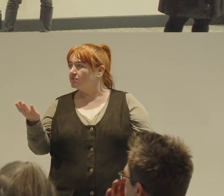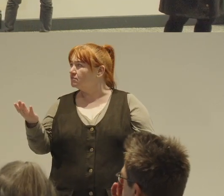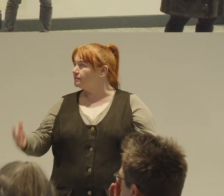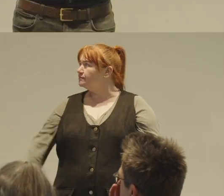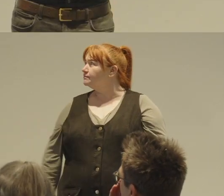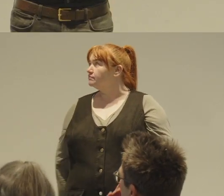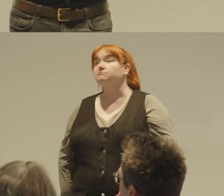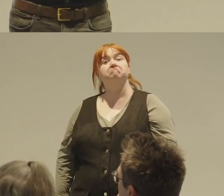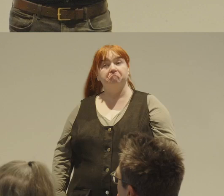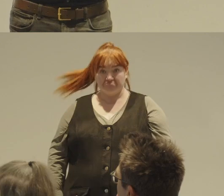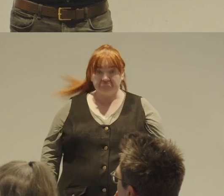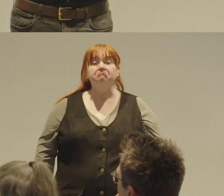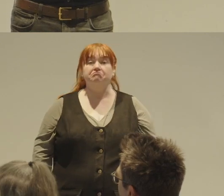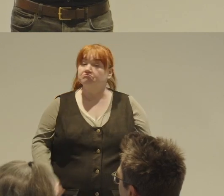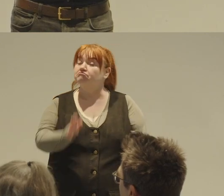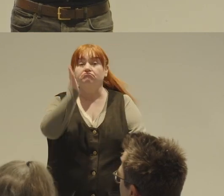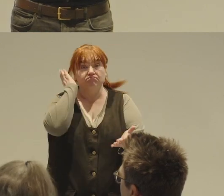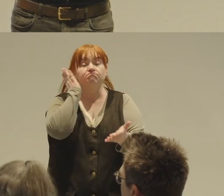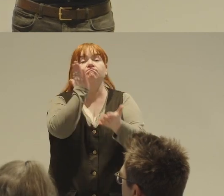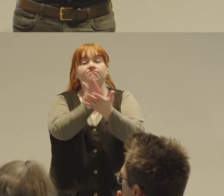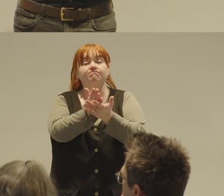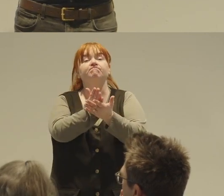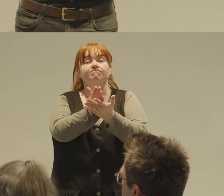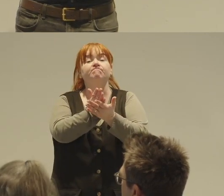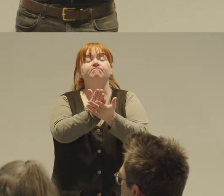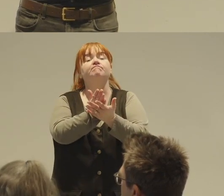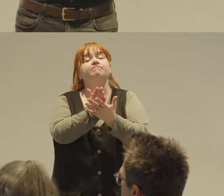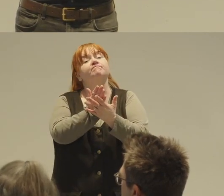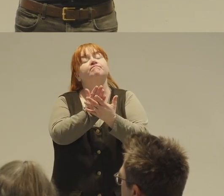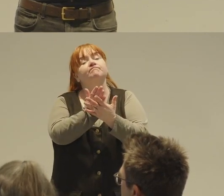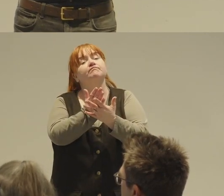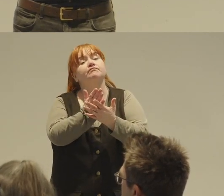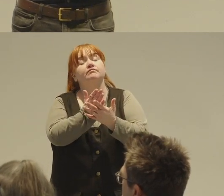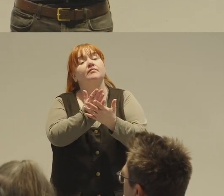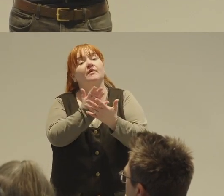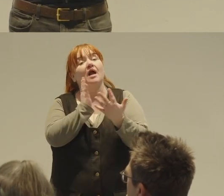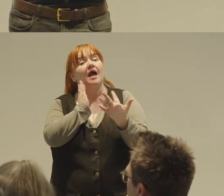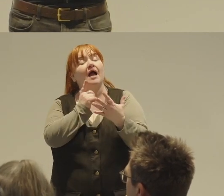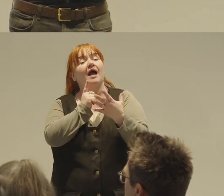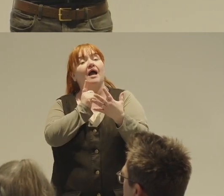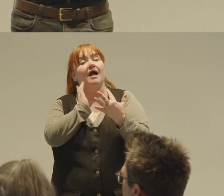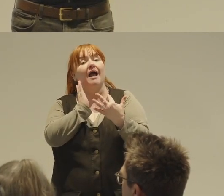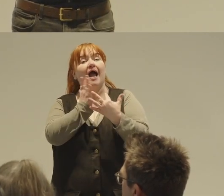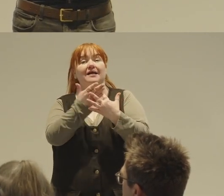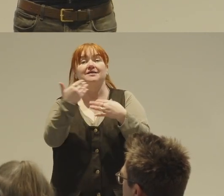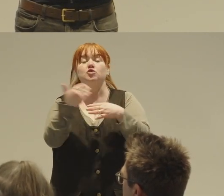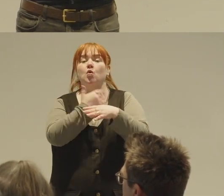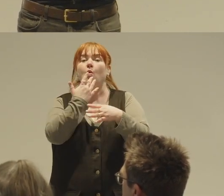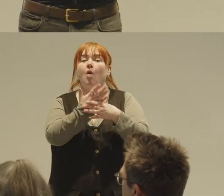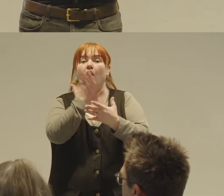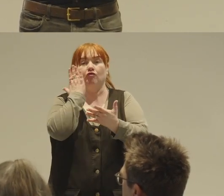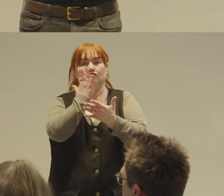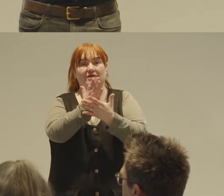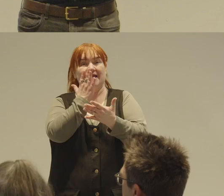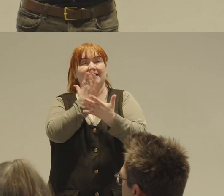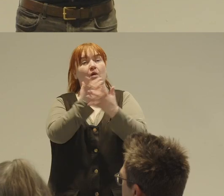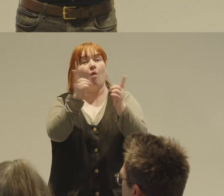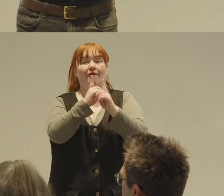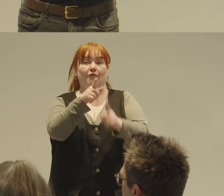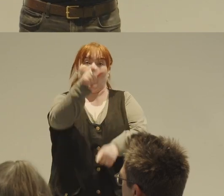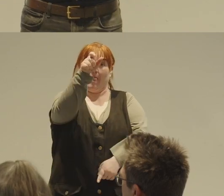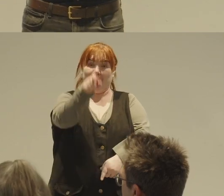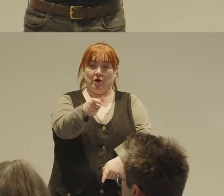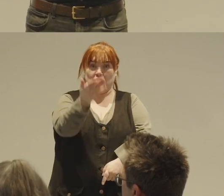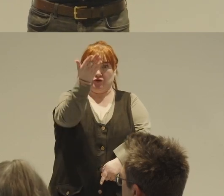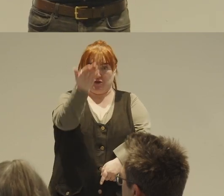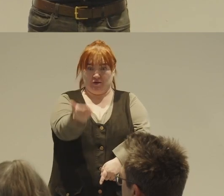roles? Absolutely, yes. The support, the Access to Work grant is for that person and whatever work they may do.